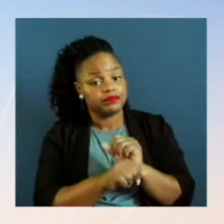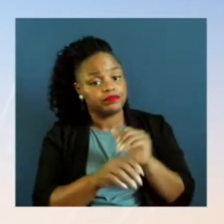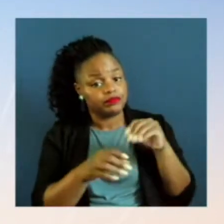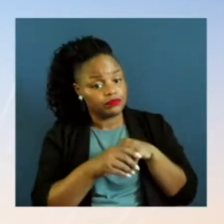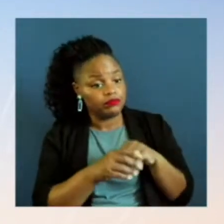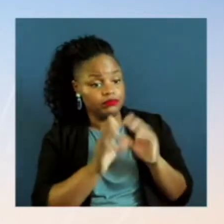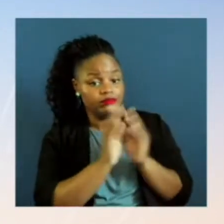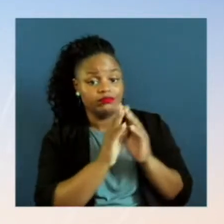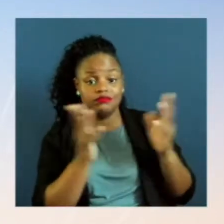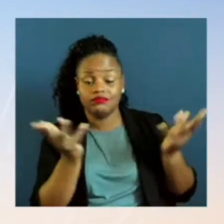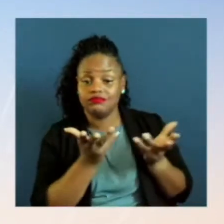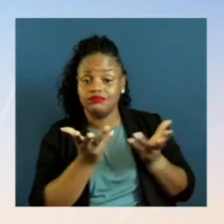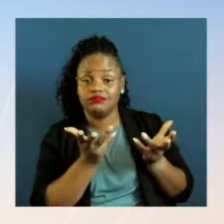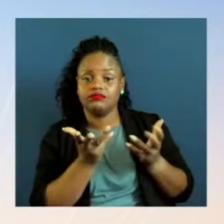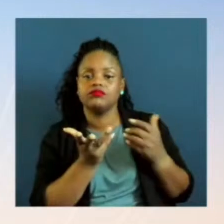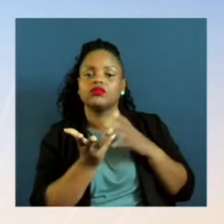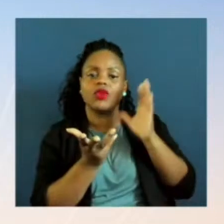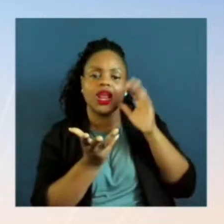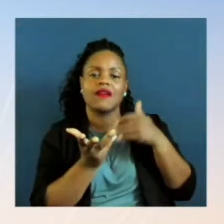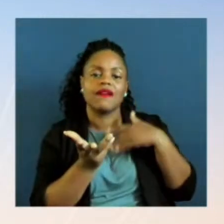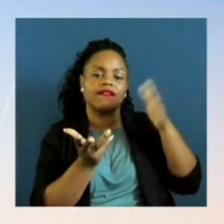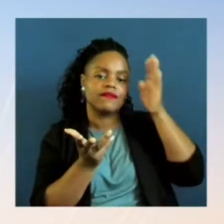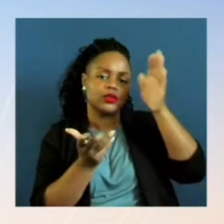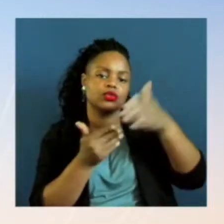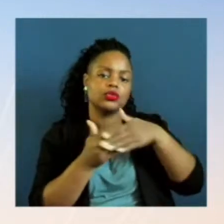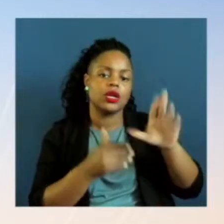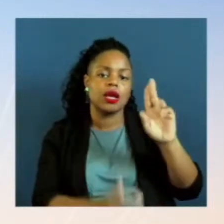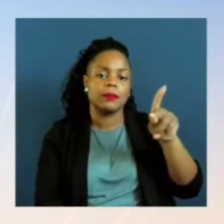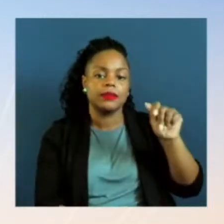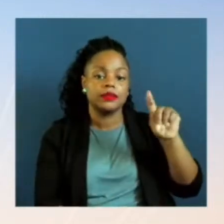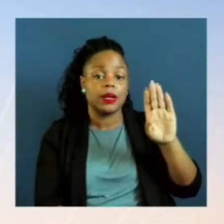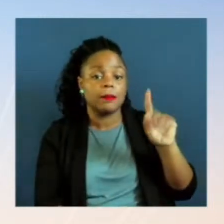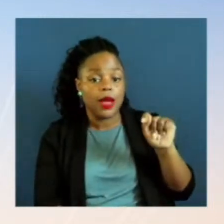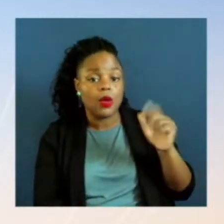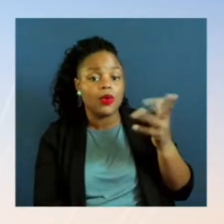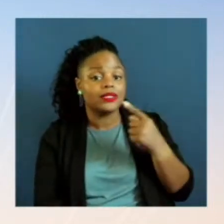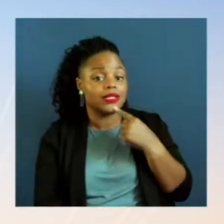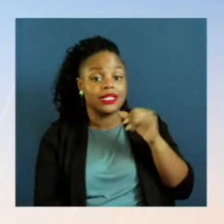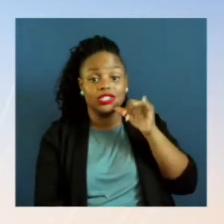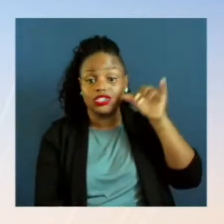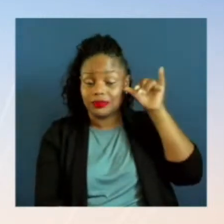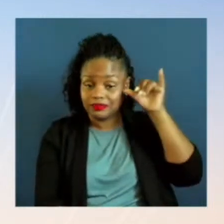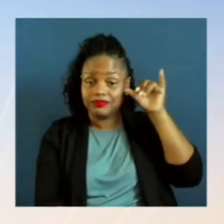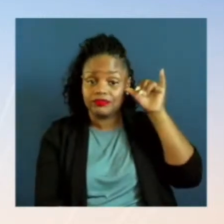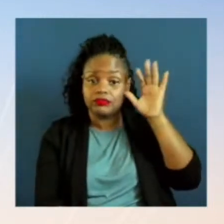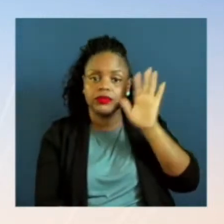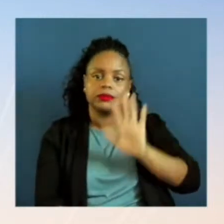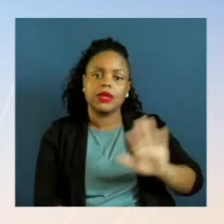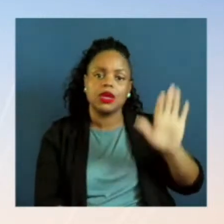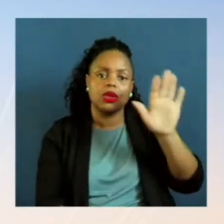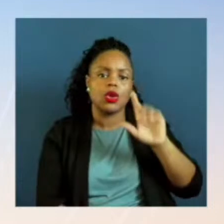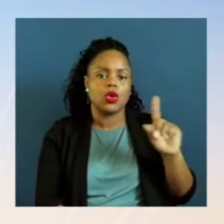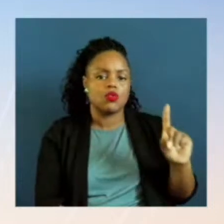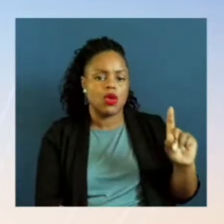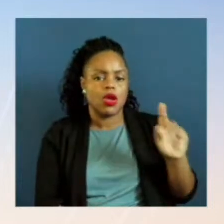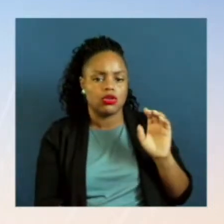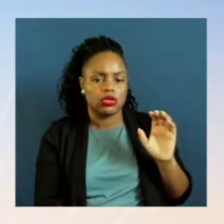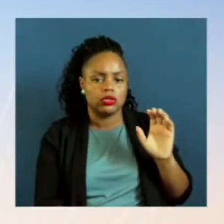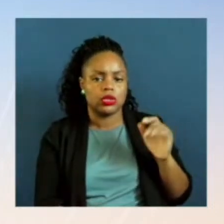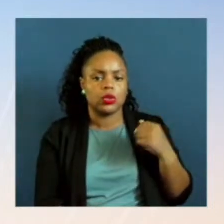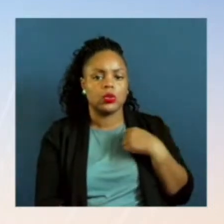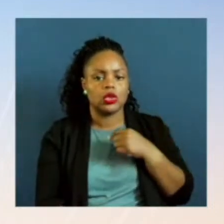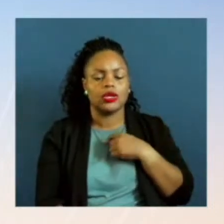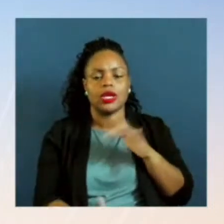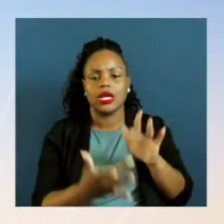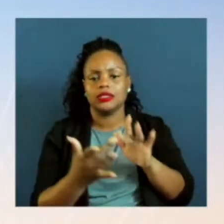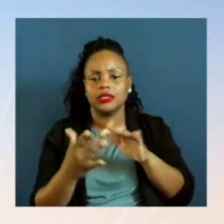this. But what he said yesterday, and I will just echo, is it is closer to 100. We are in close touch from the State Department,